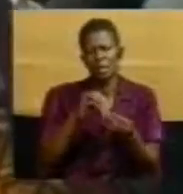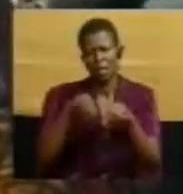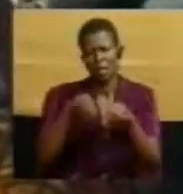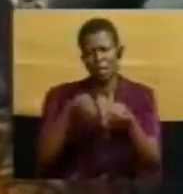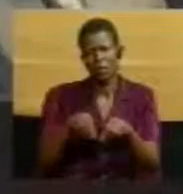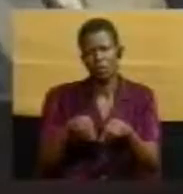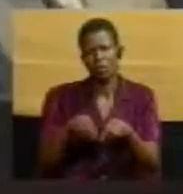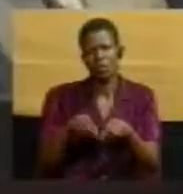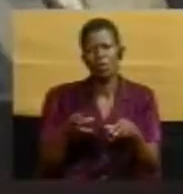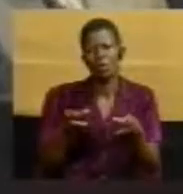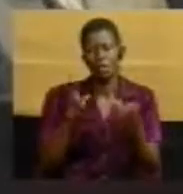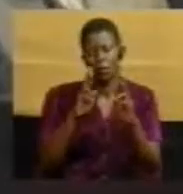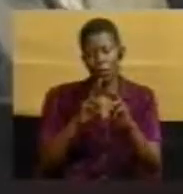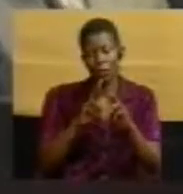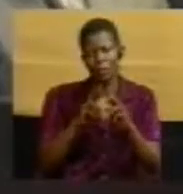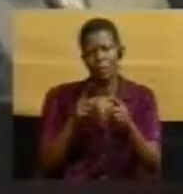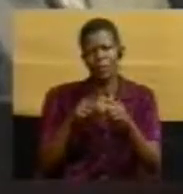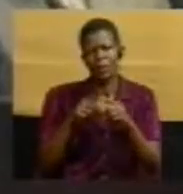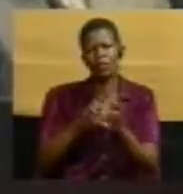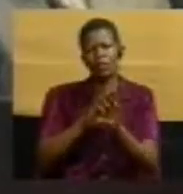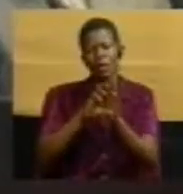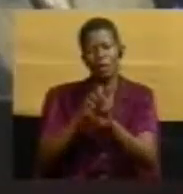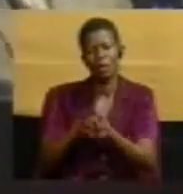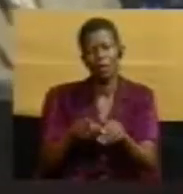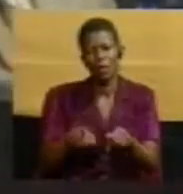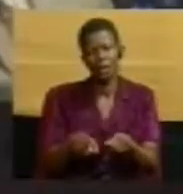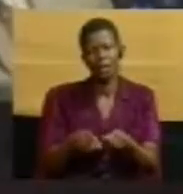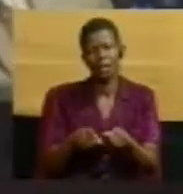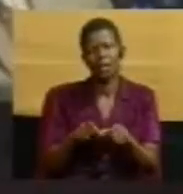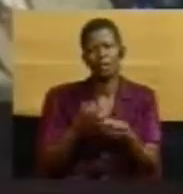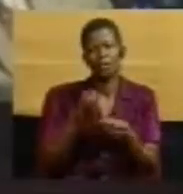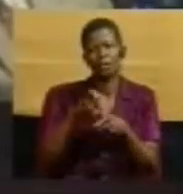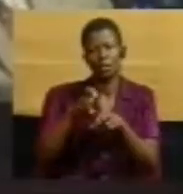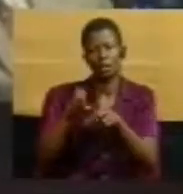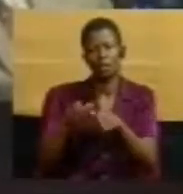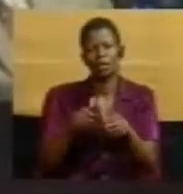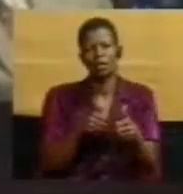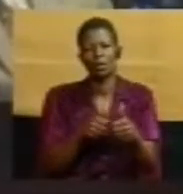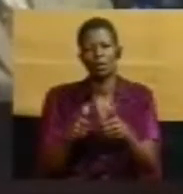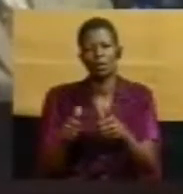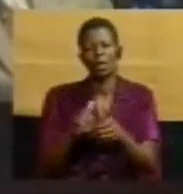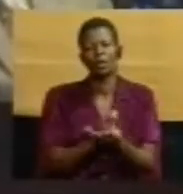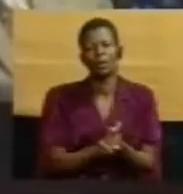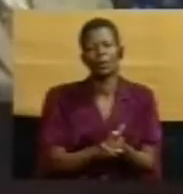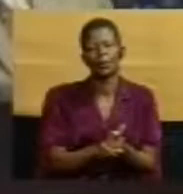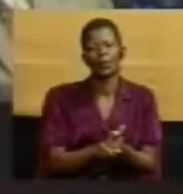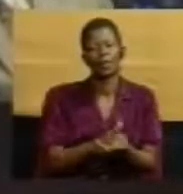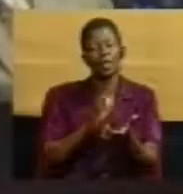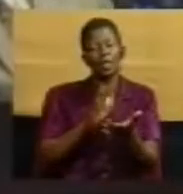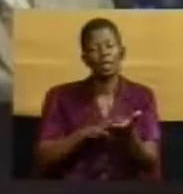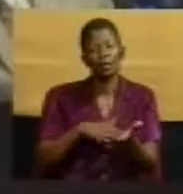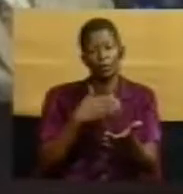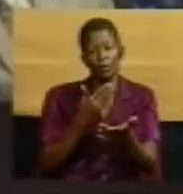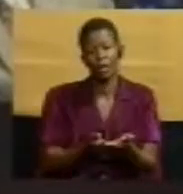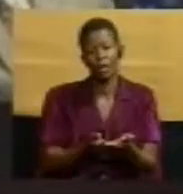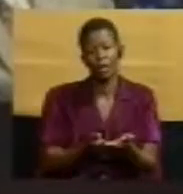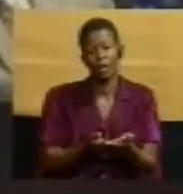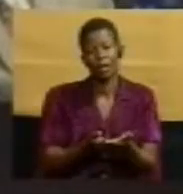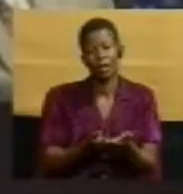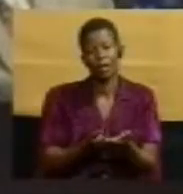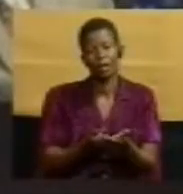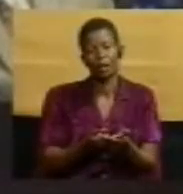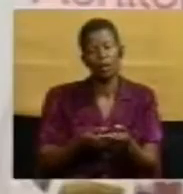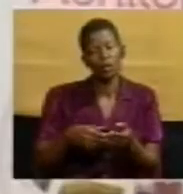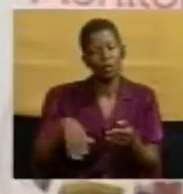new Reserve Bank Act is implemented to the full, because we are